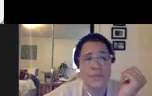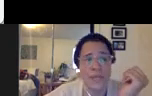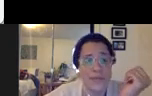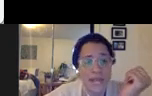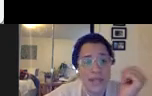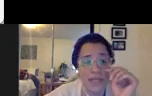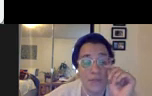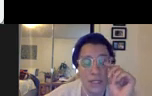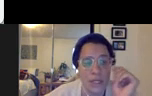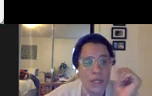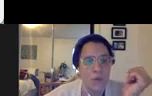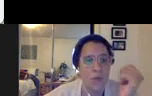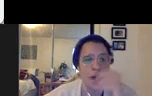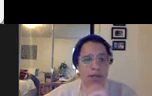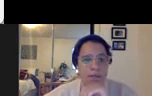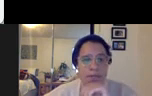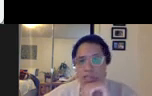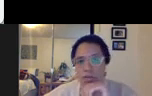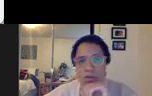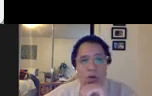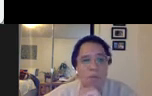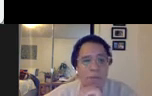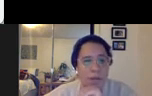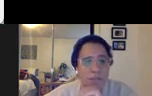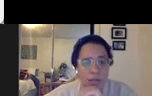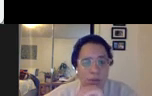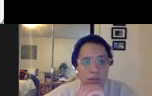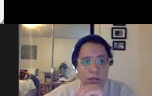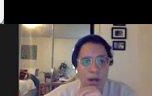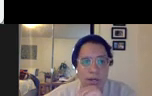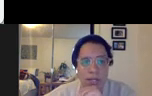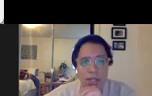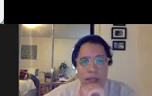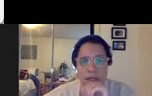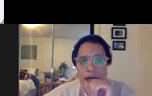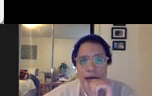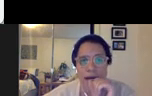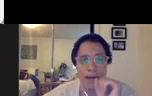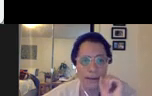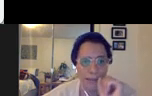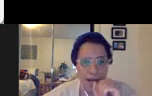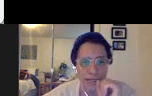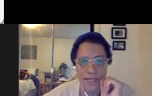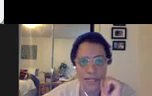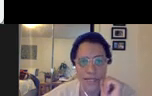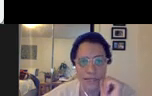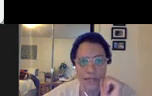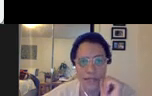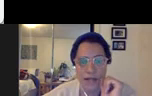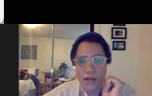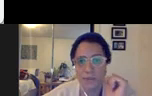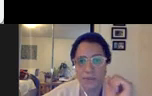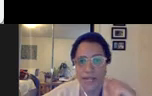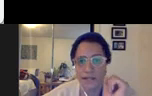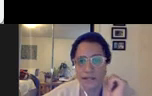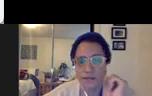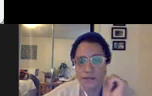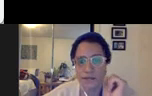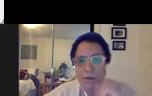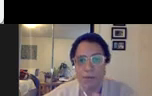haven't participated in this activity want me to throw up a Post-it note regarding a policy,